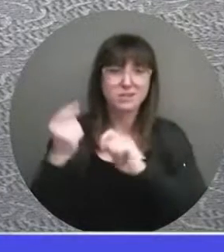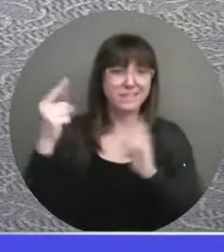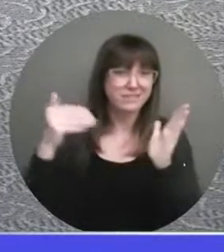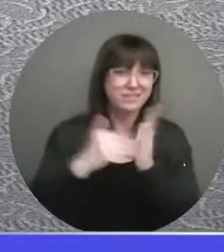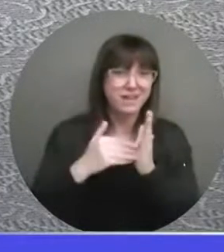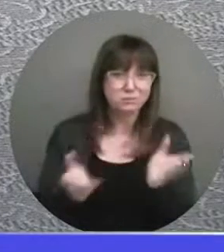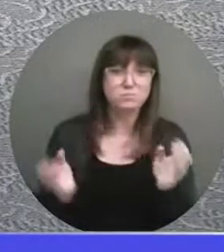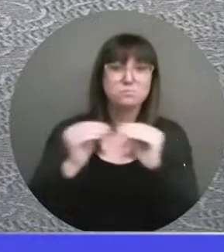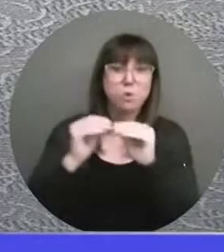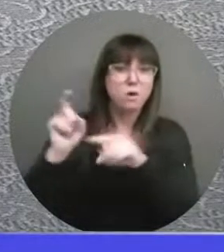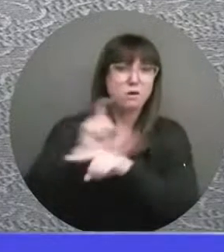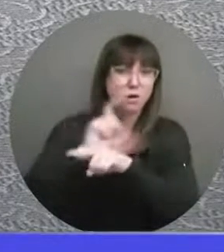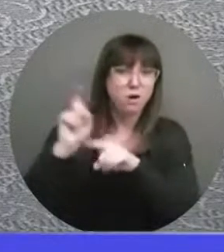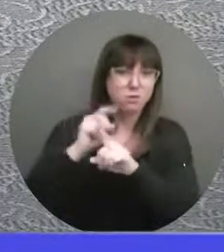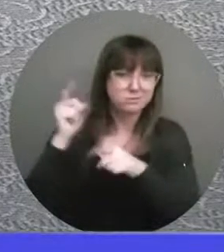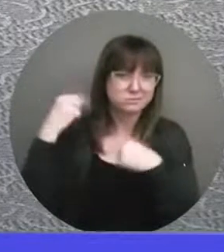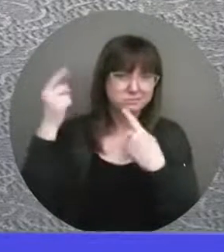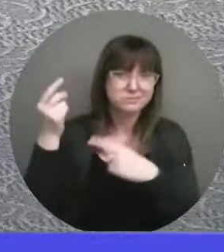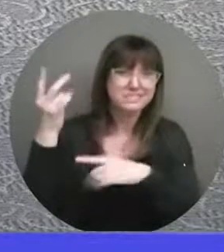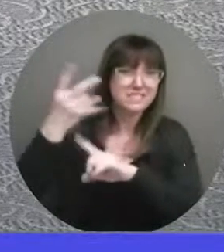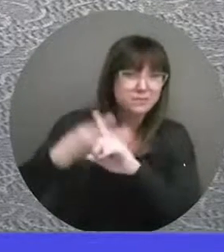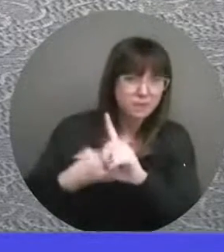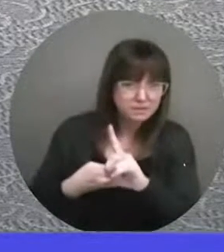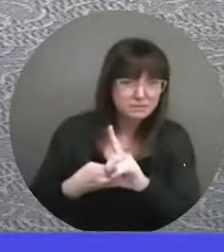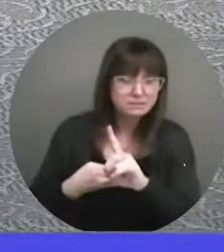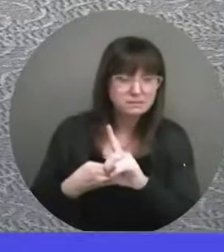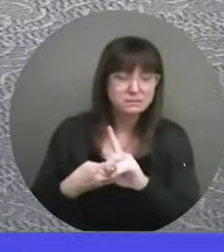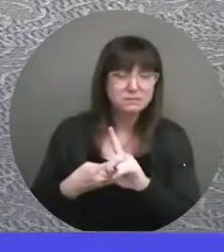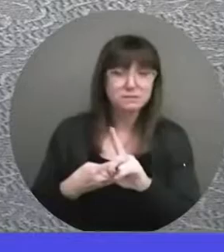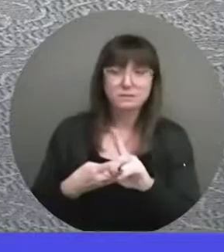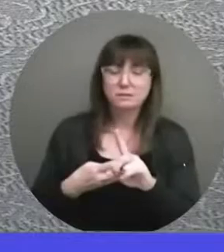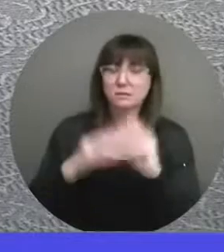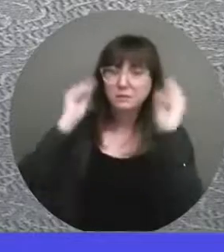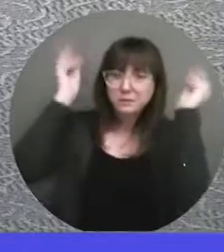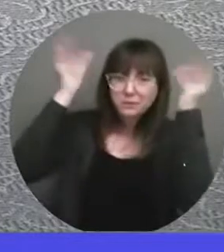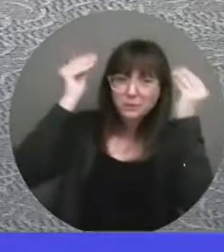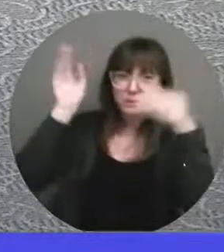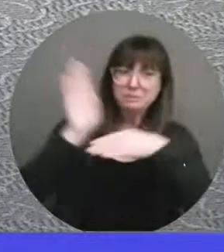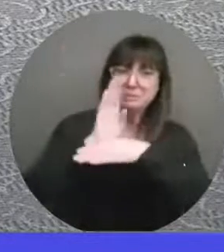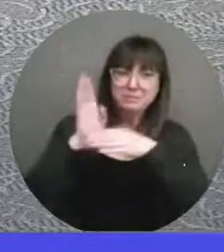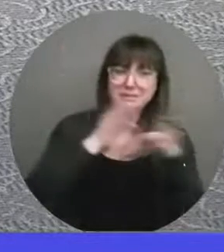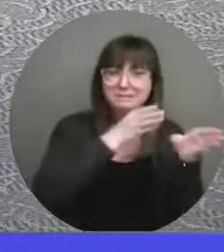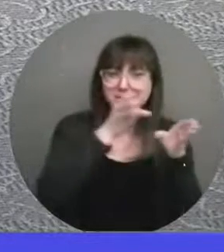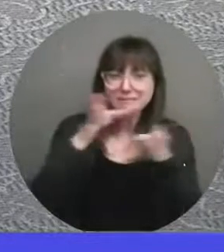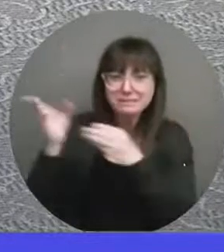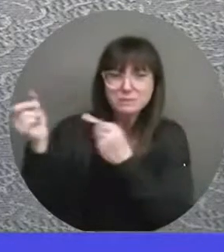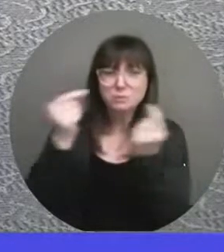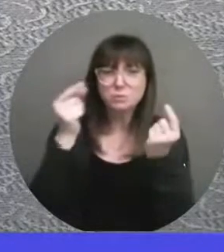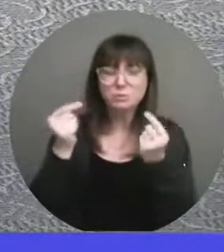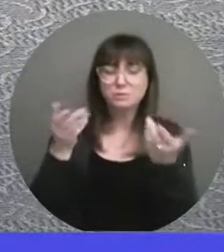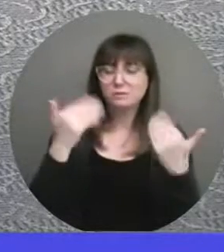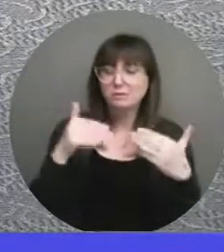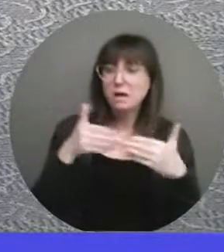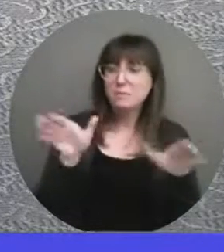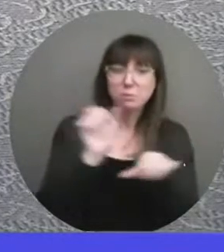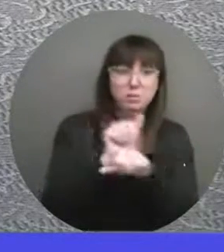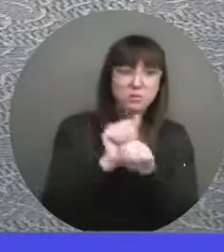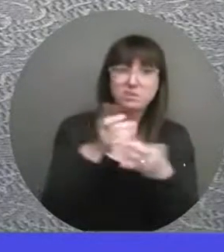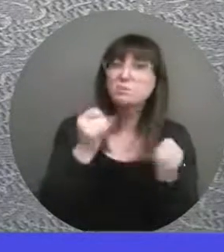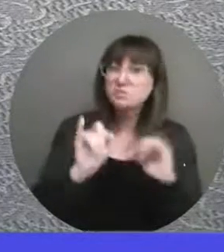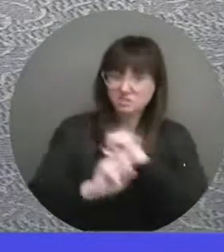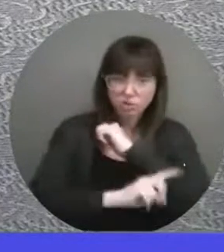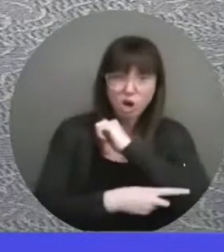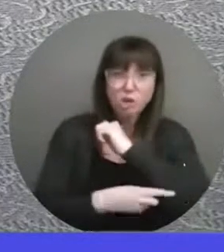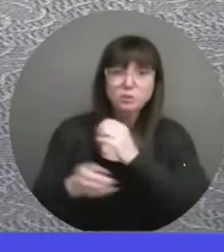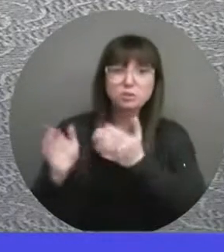in the last seven months that they're dealing with. You look at public works, we're still picking up garbage. Garbage